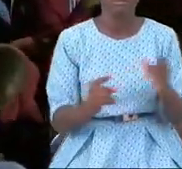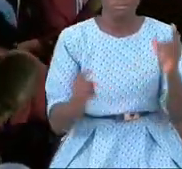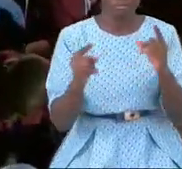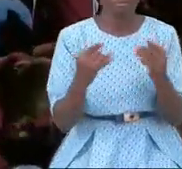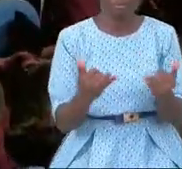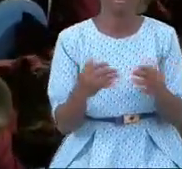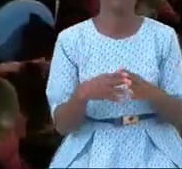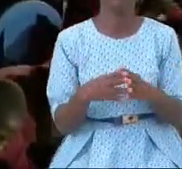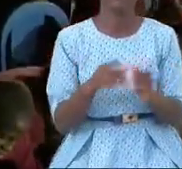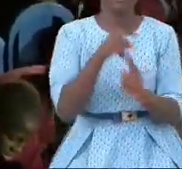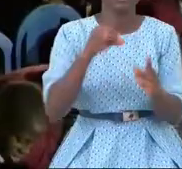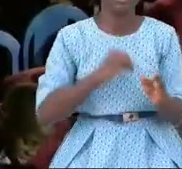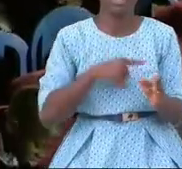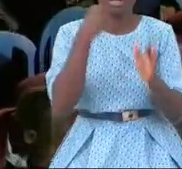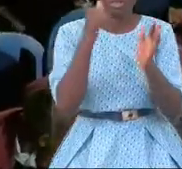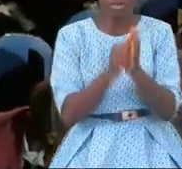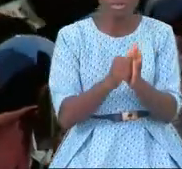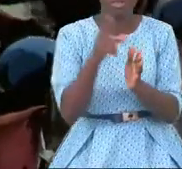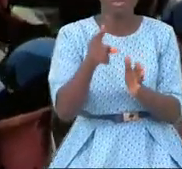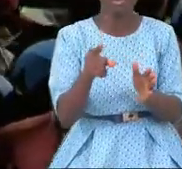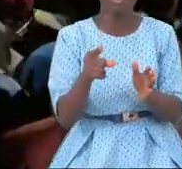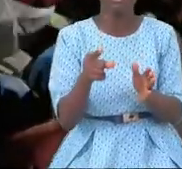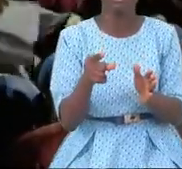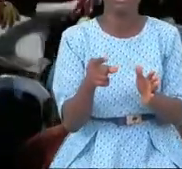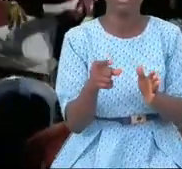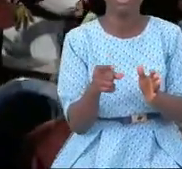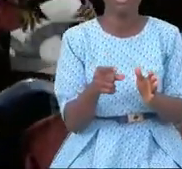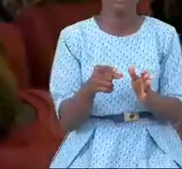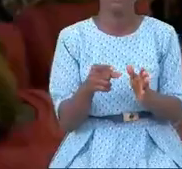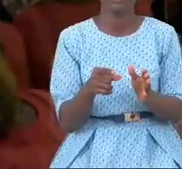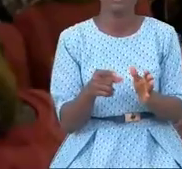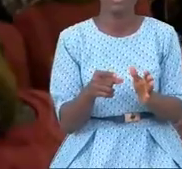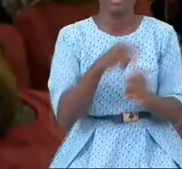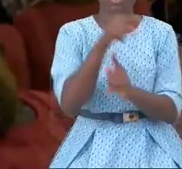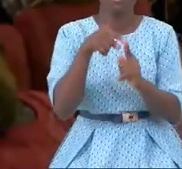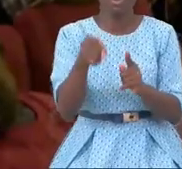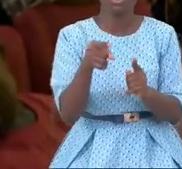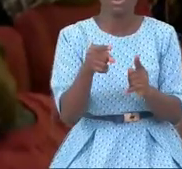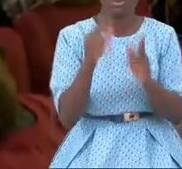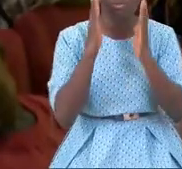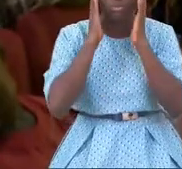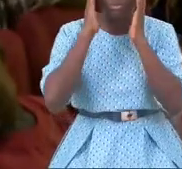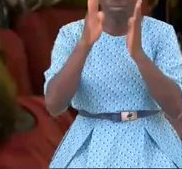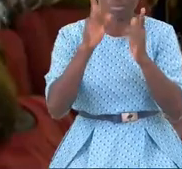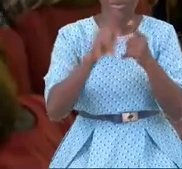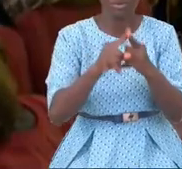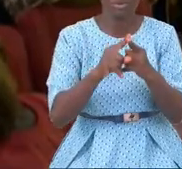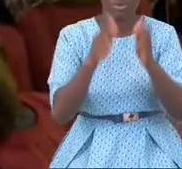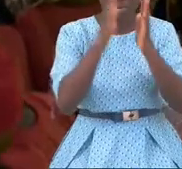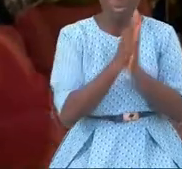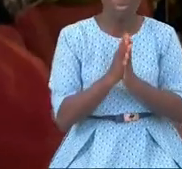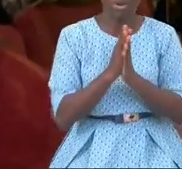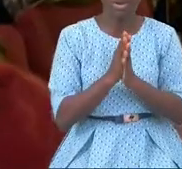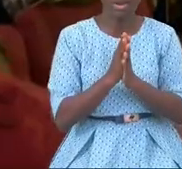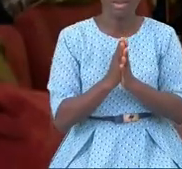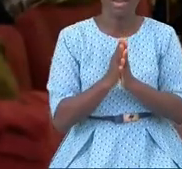cannot see anyone saying, shut up, don't do that, don't do that. All you have now is your mind and your